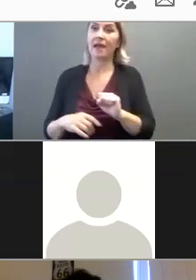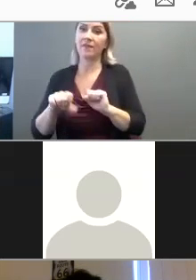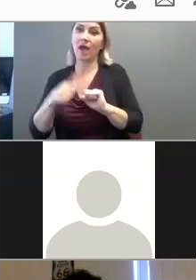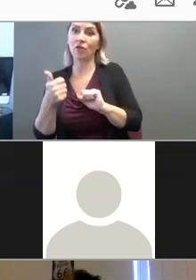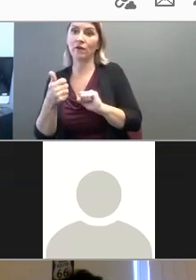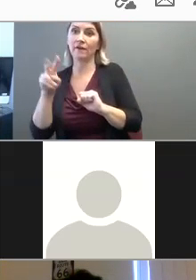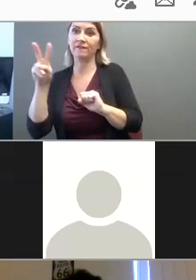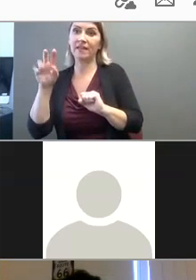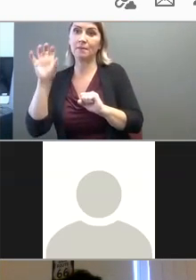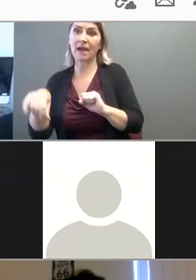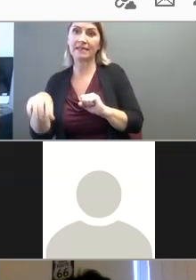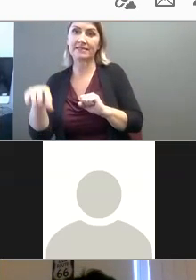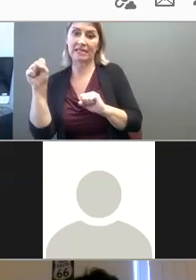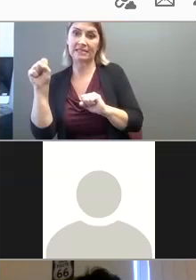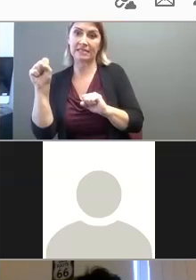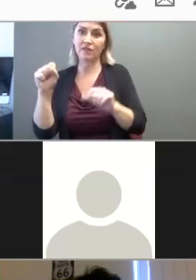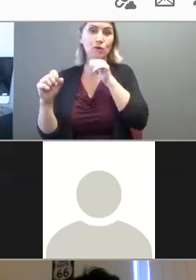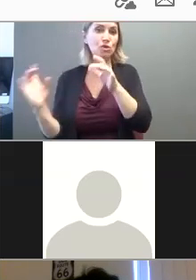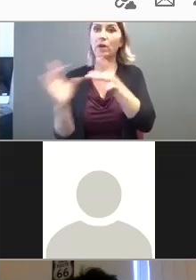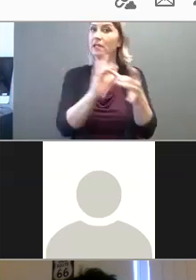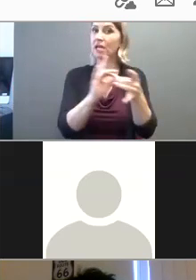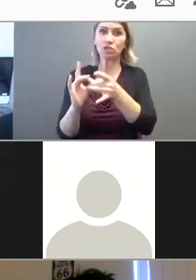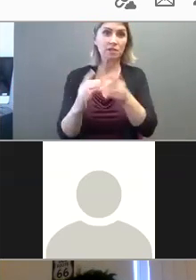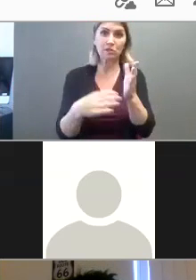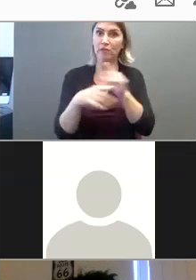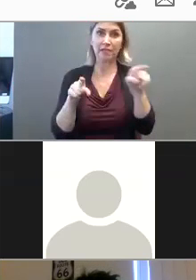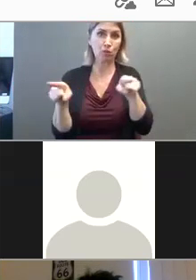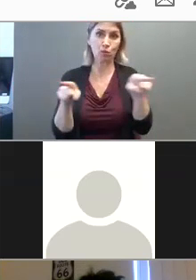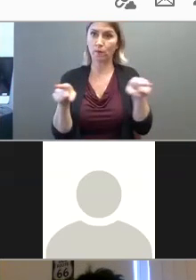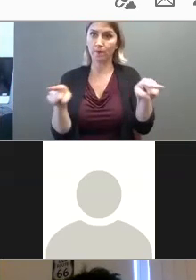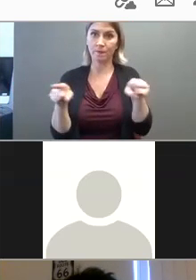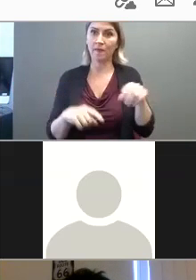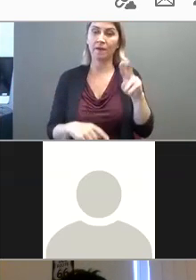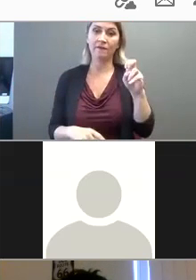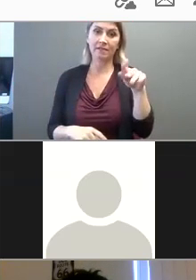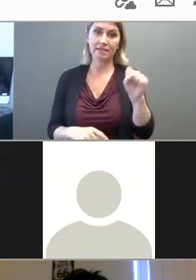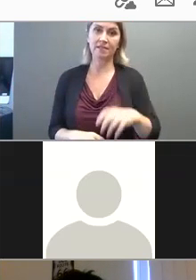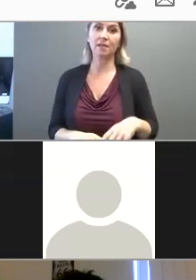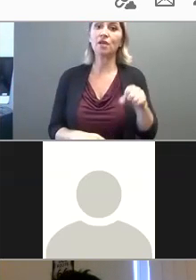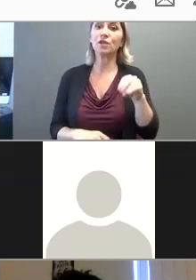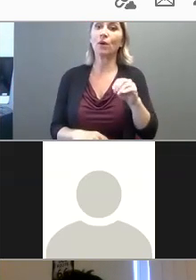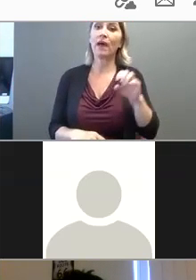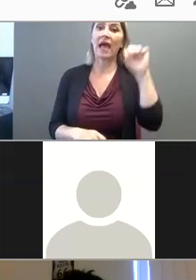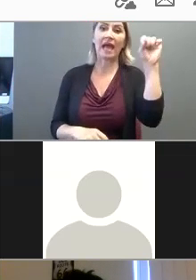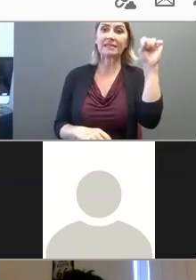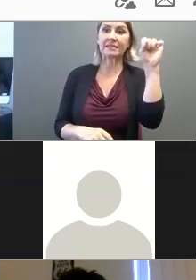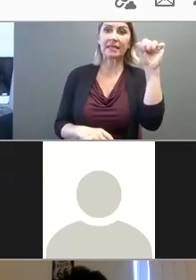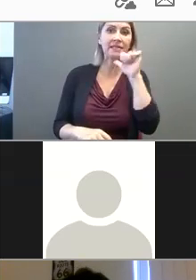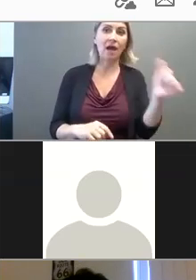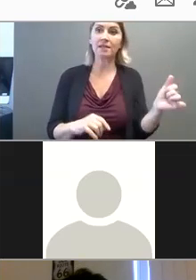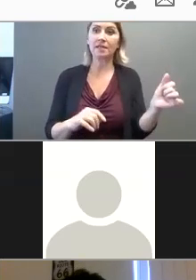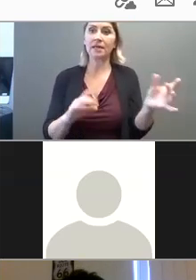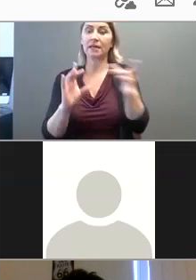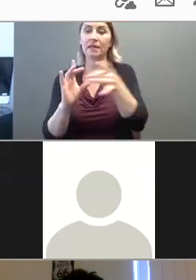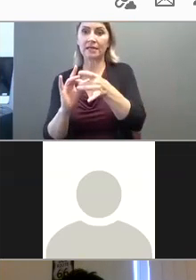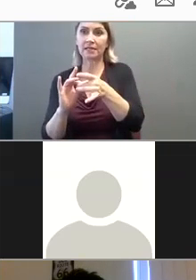there are no, so a cut means that there are no connections between these 2 set of vertices. So this S can have connectivity inside its own.